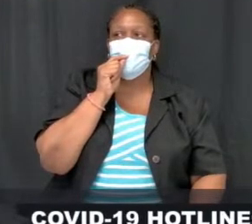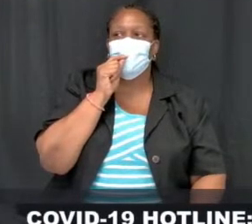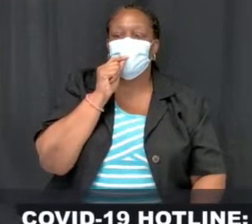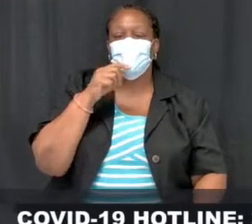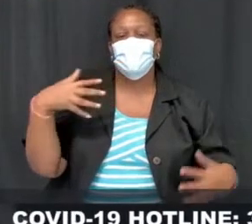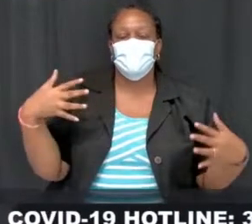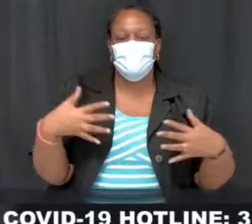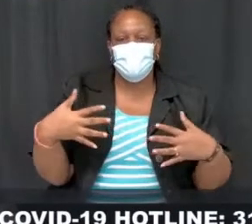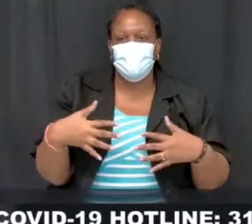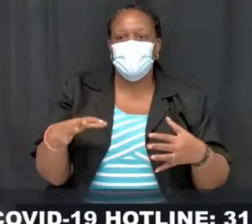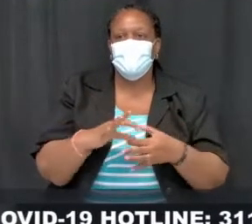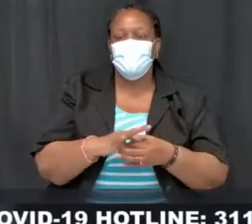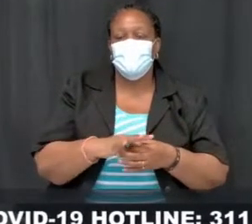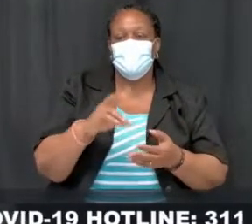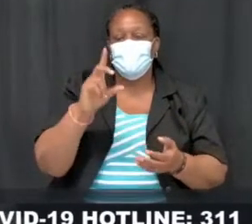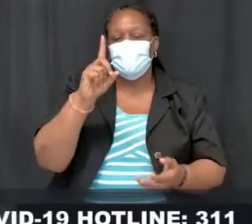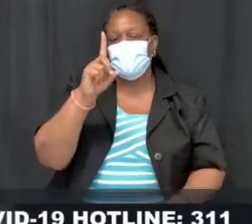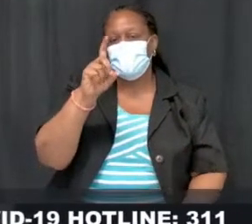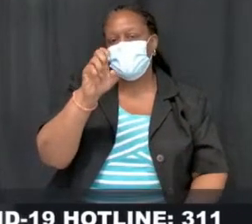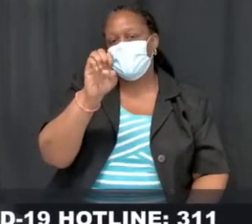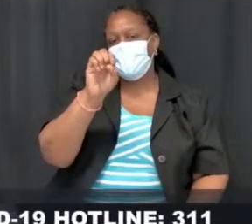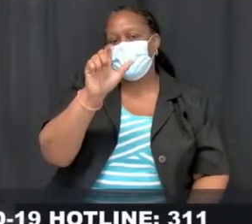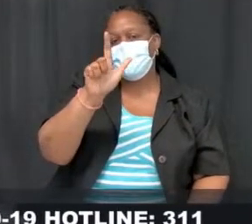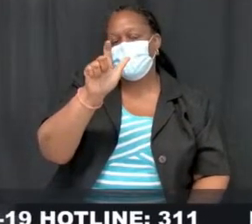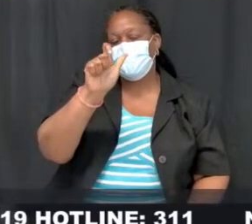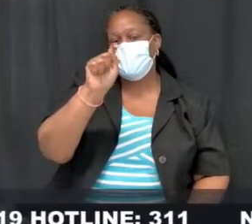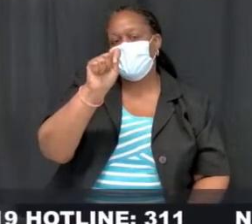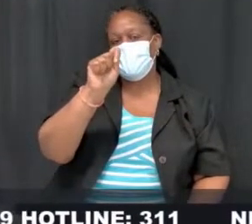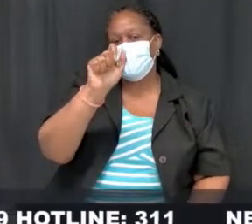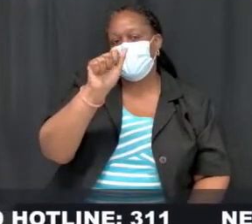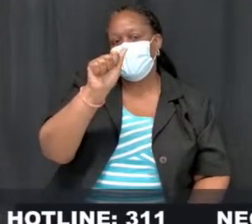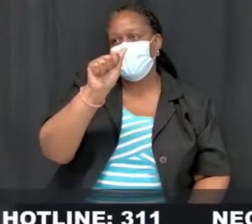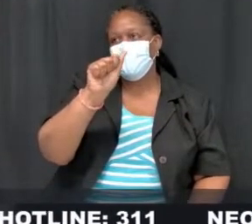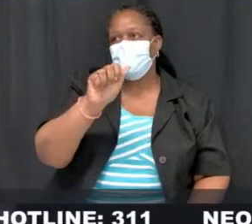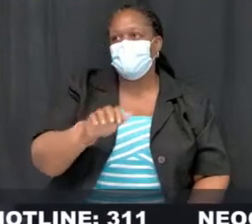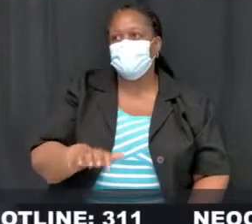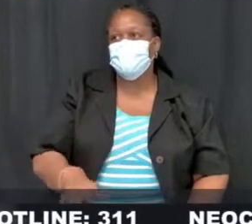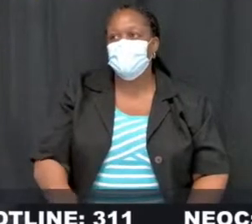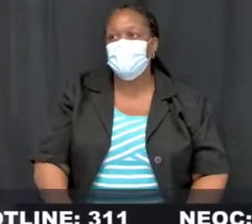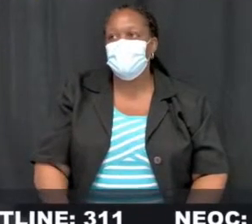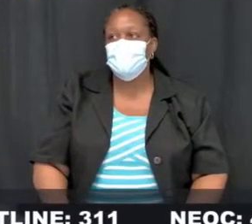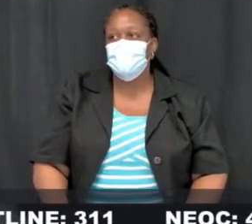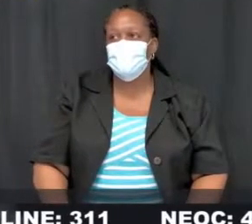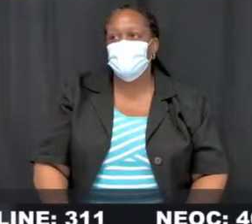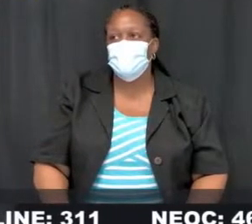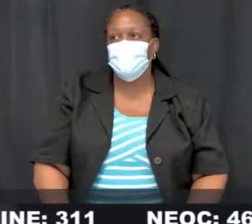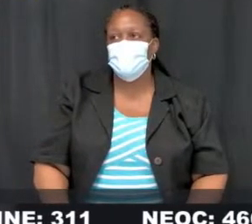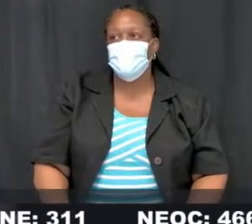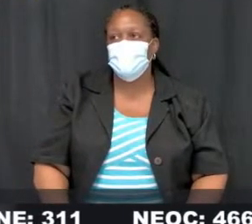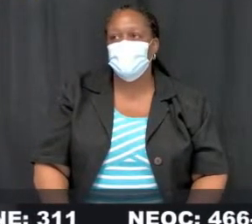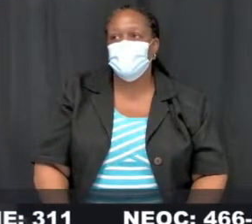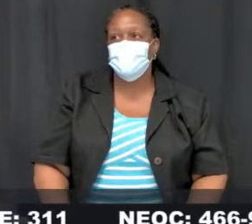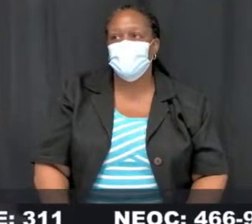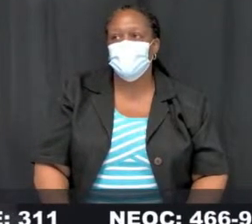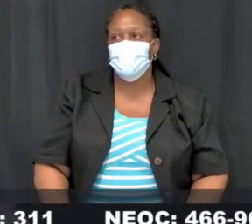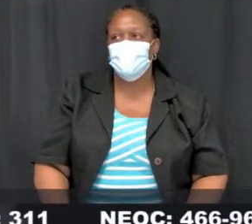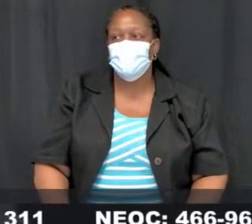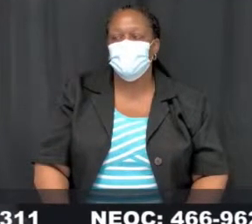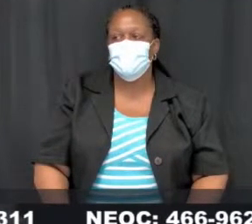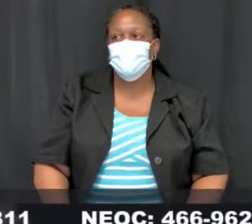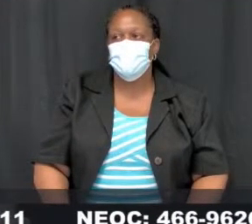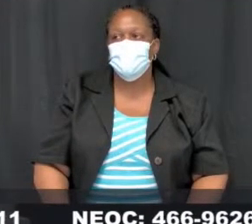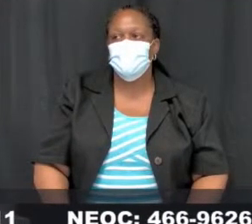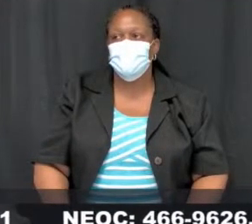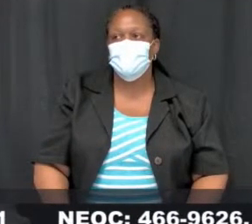be of the Delta variant, and just refer to some notes that the CMO just gave